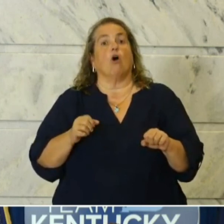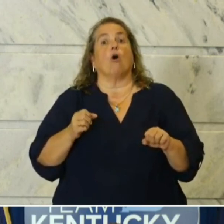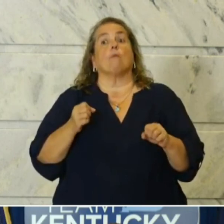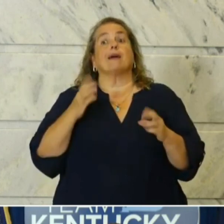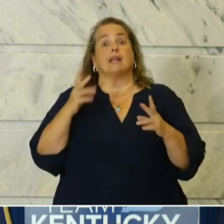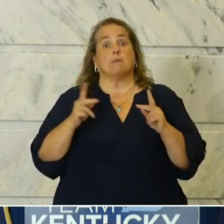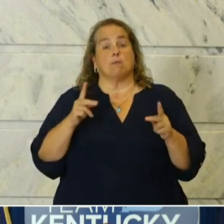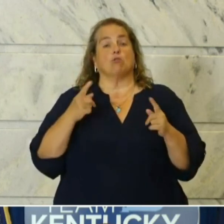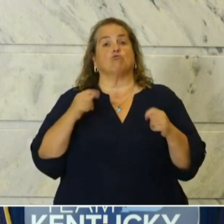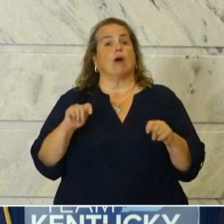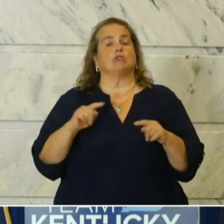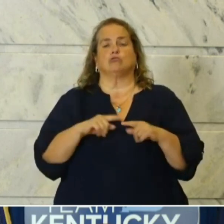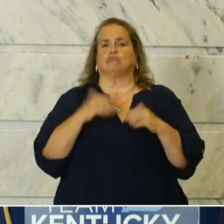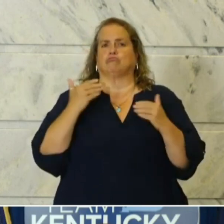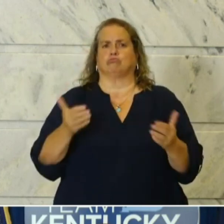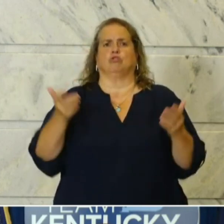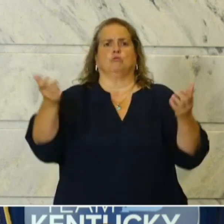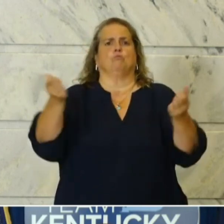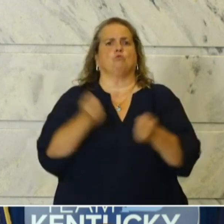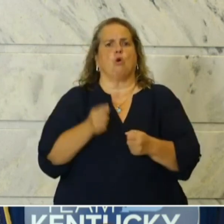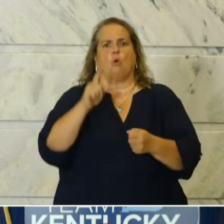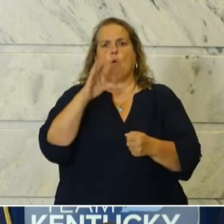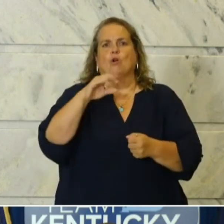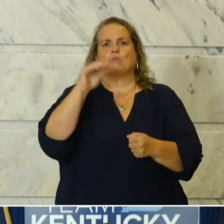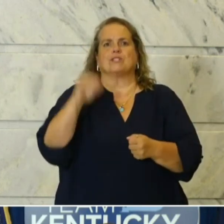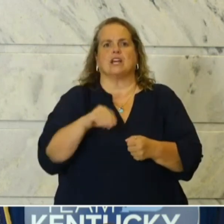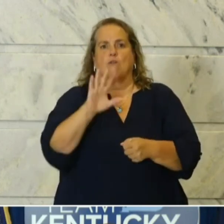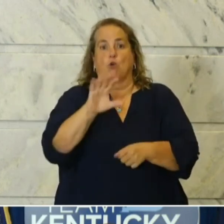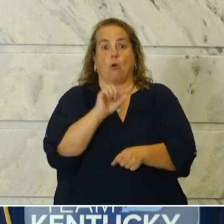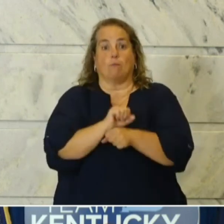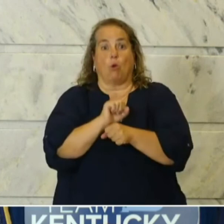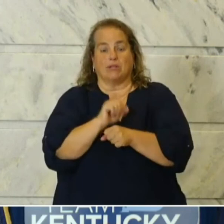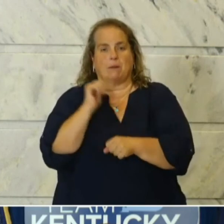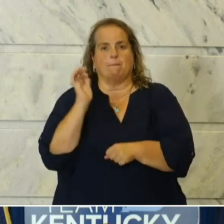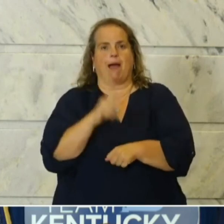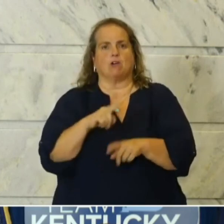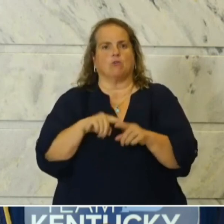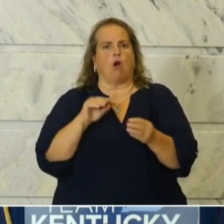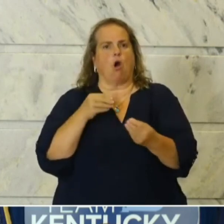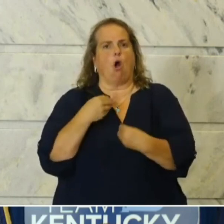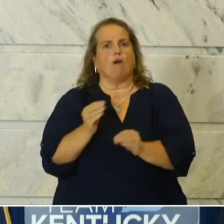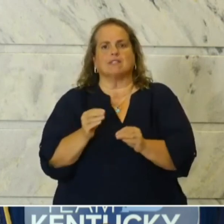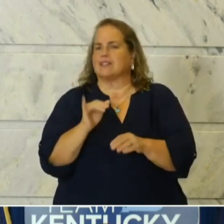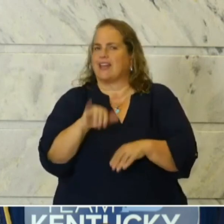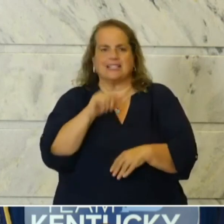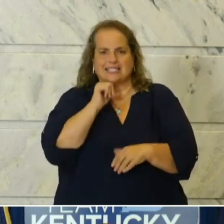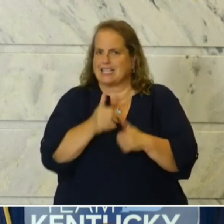100% of their employees back in the office. That doesn't help. We're in this for